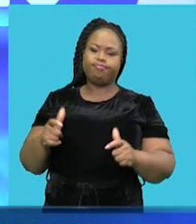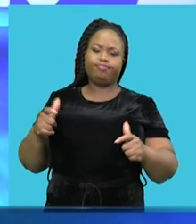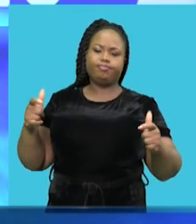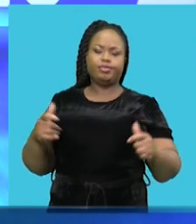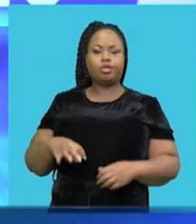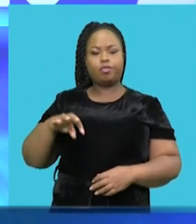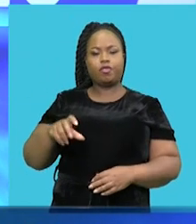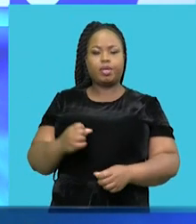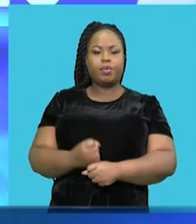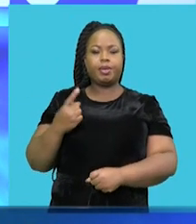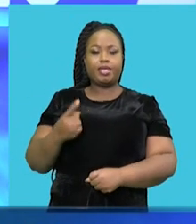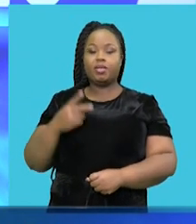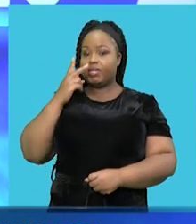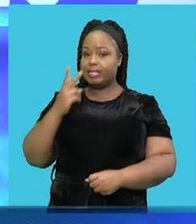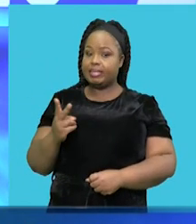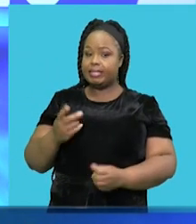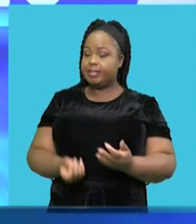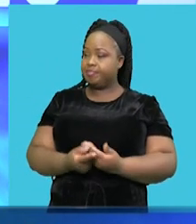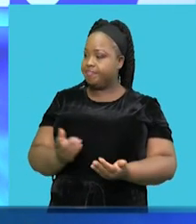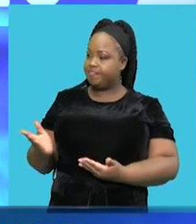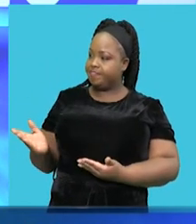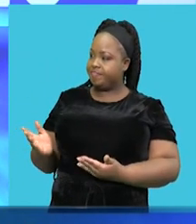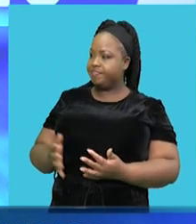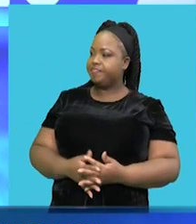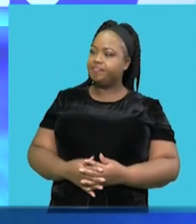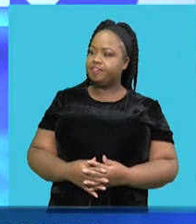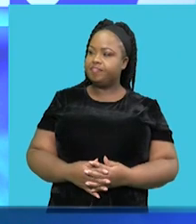ralala porofense ya Gauteng. Tla re lebelele dintlhakgolo tsa kgang eno.